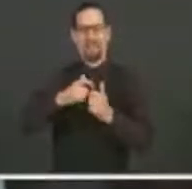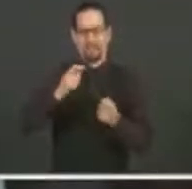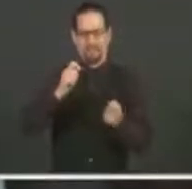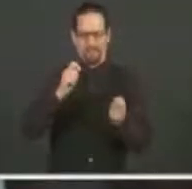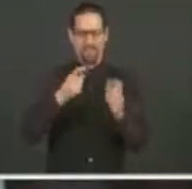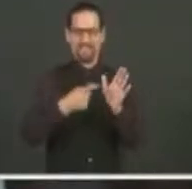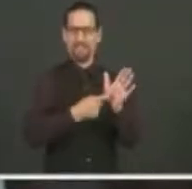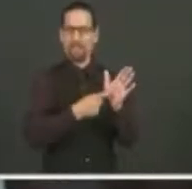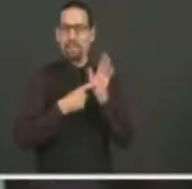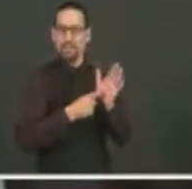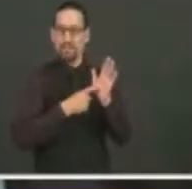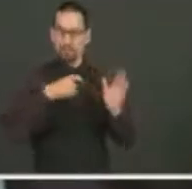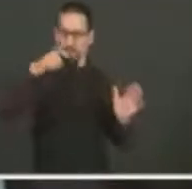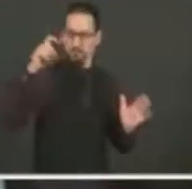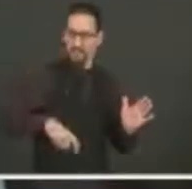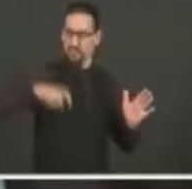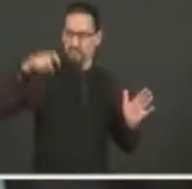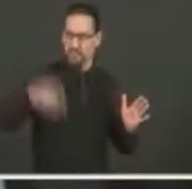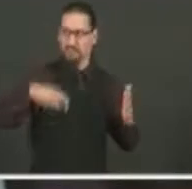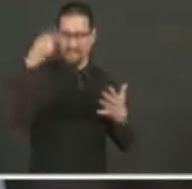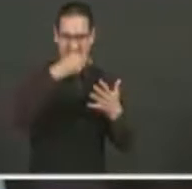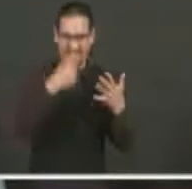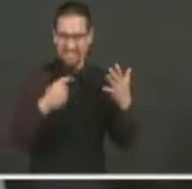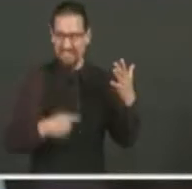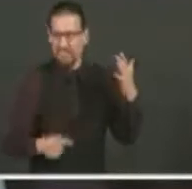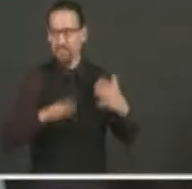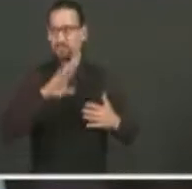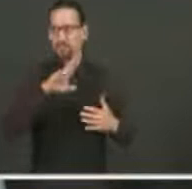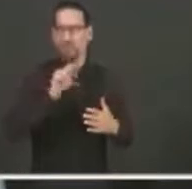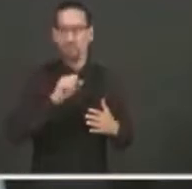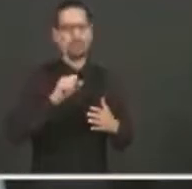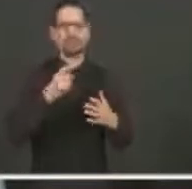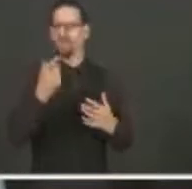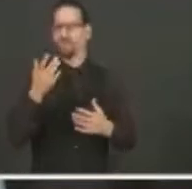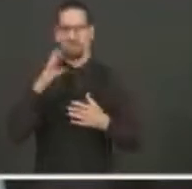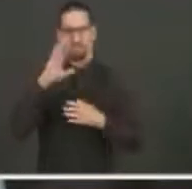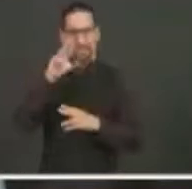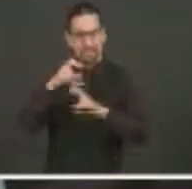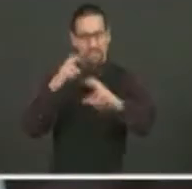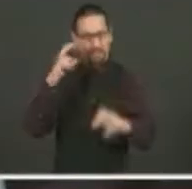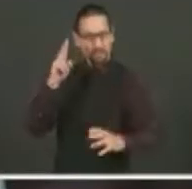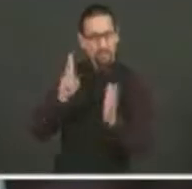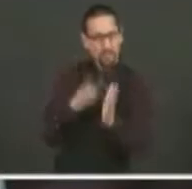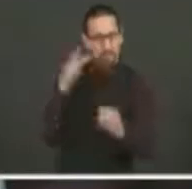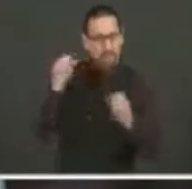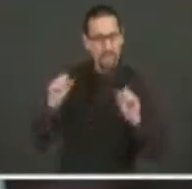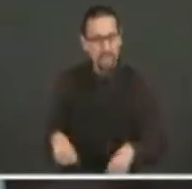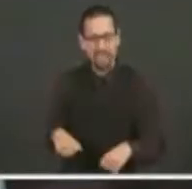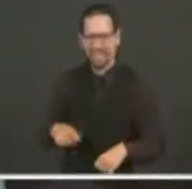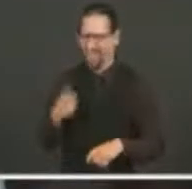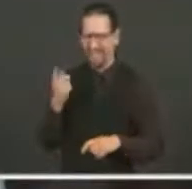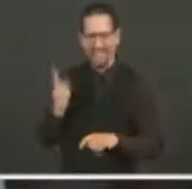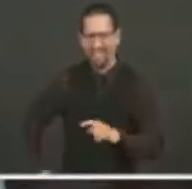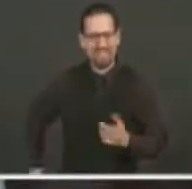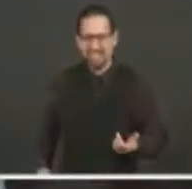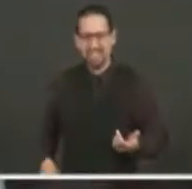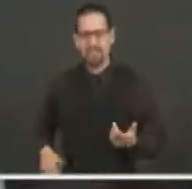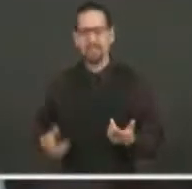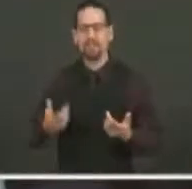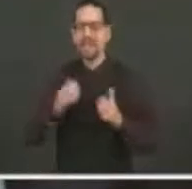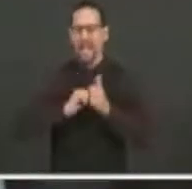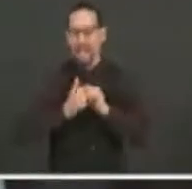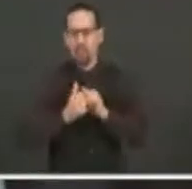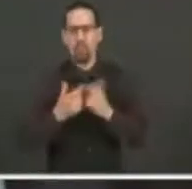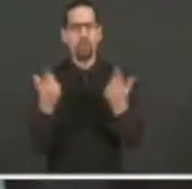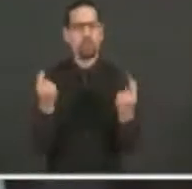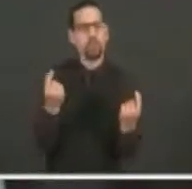do we increase the supply for busing? And how do we do all this to make sure that it's safe and affordable? And that's going to require us to get pretty